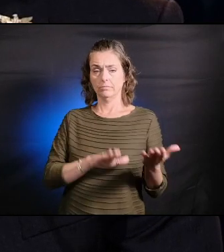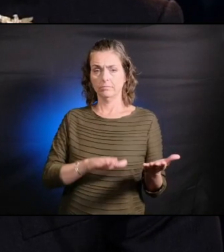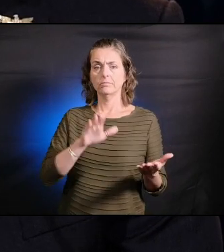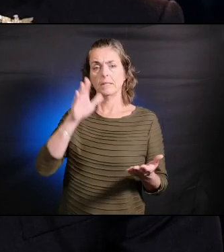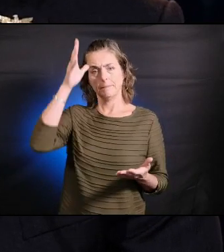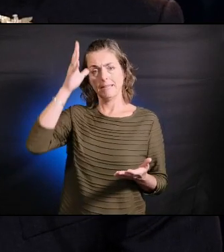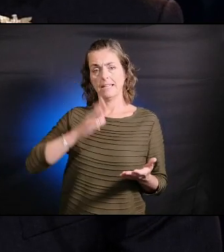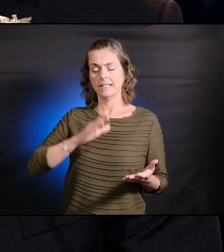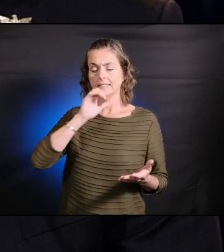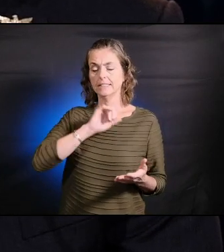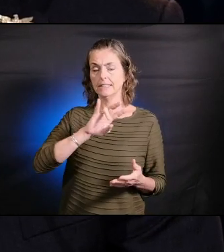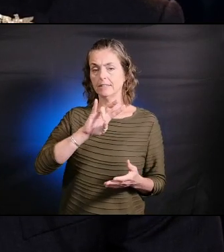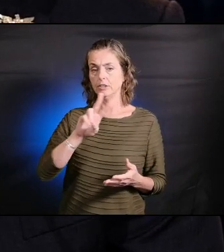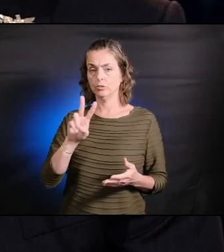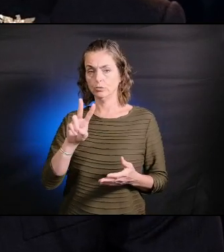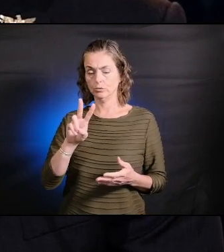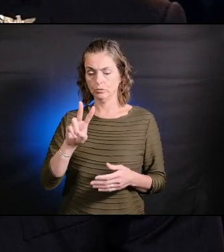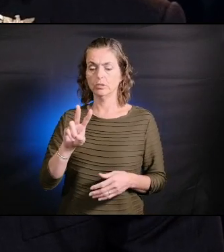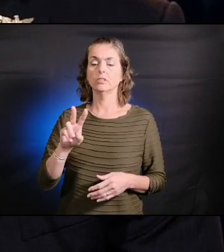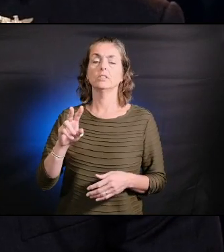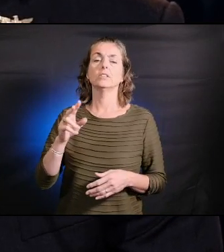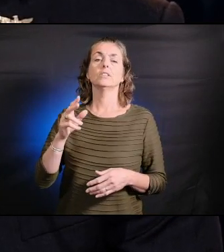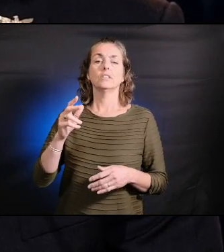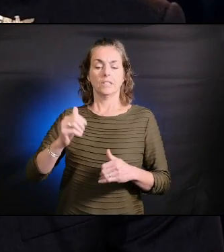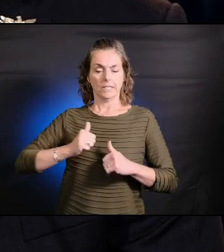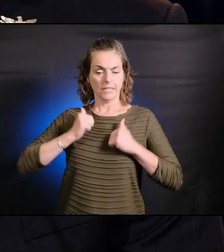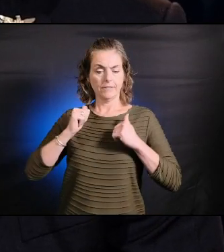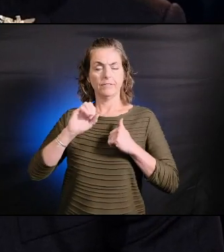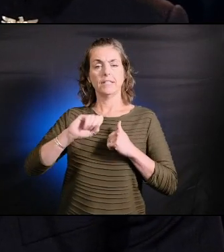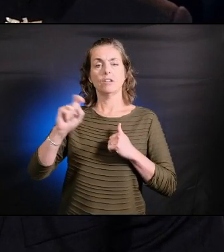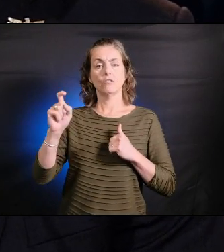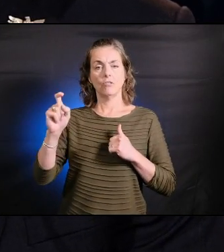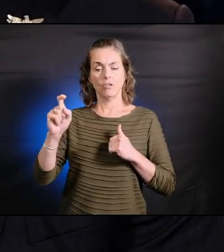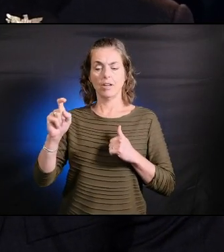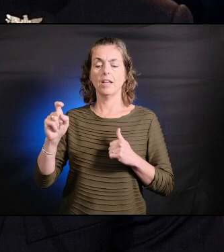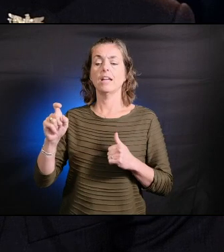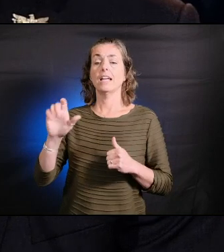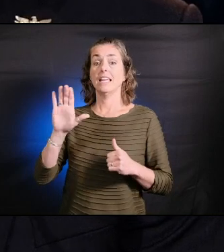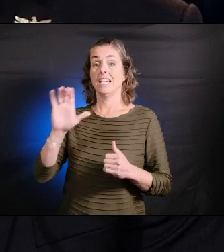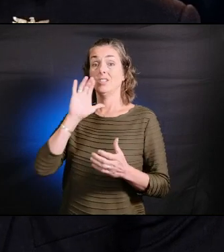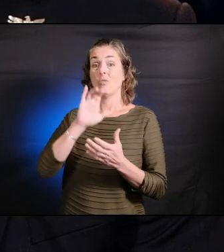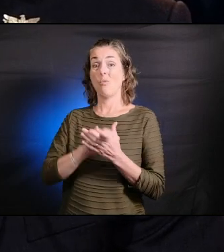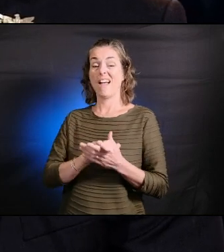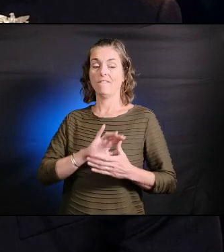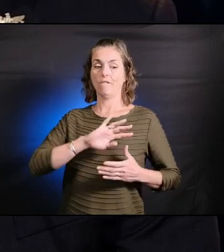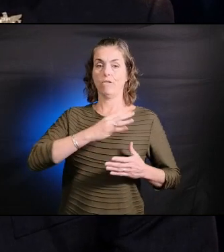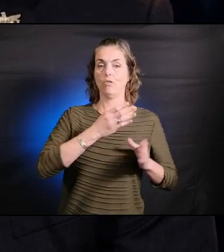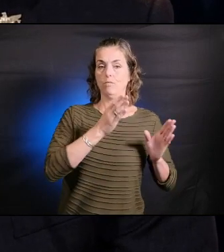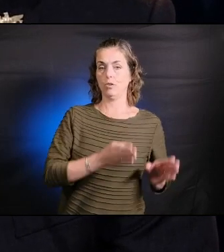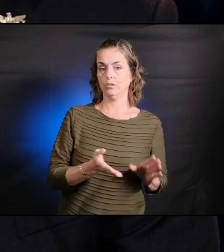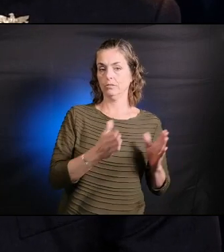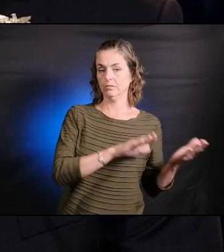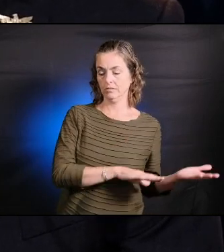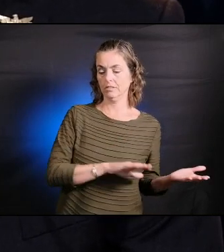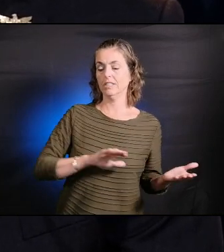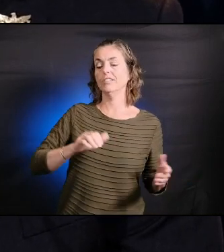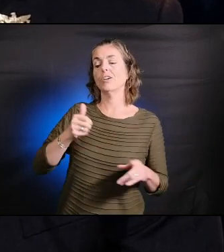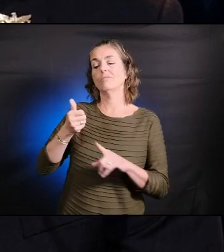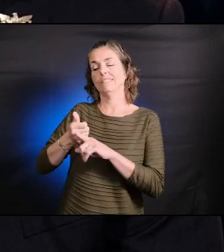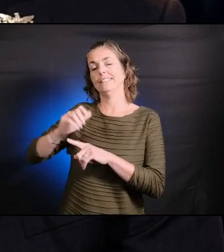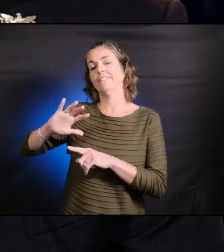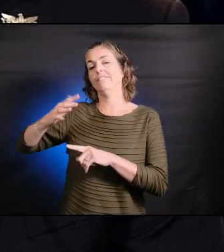72-year-old male. He's a resident of St. Croix and is the husband of the 4th COVID fatality on the